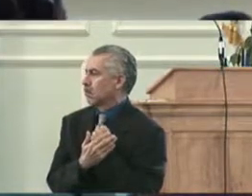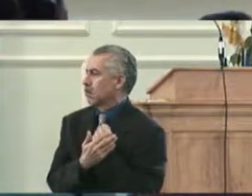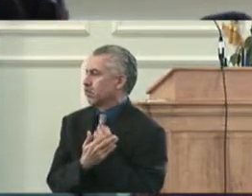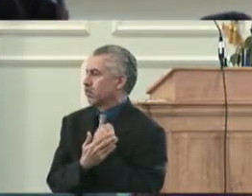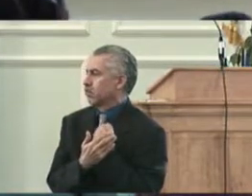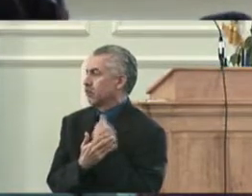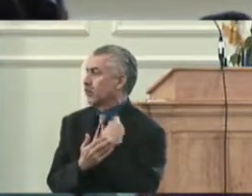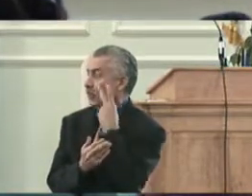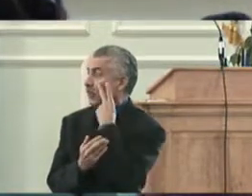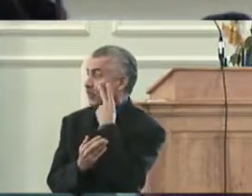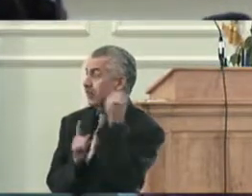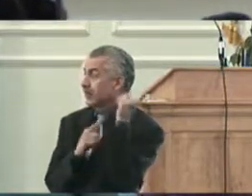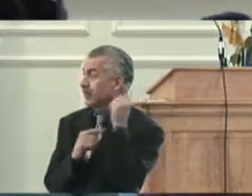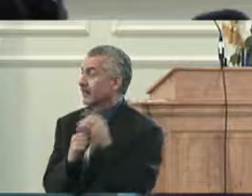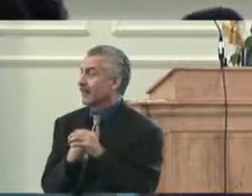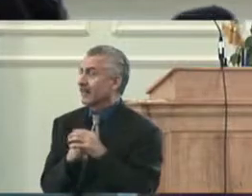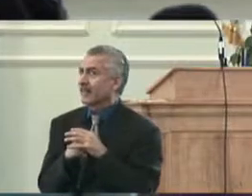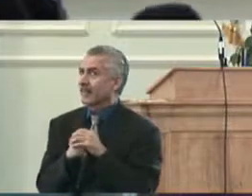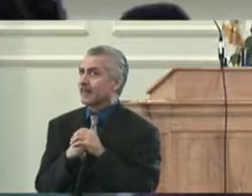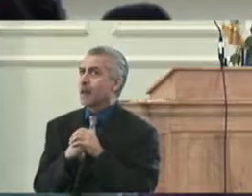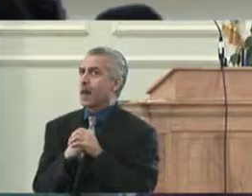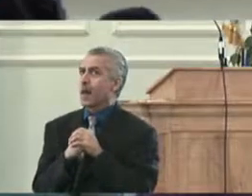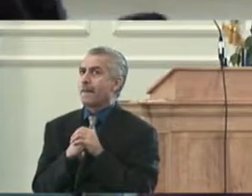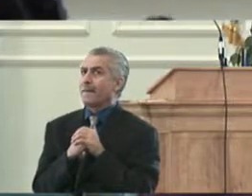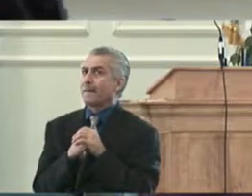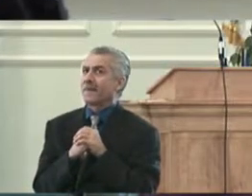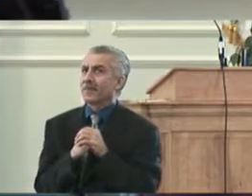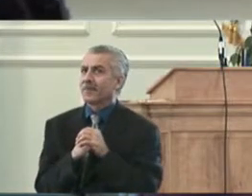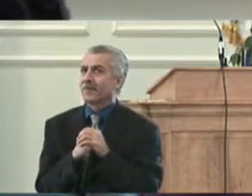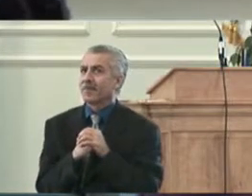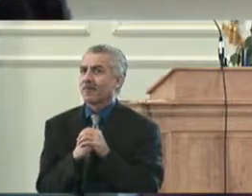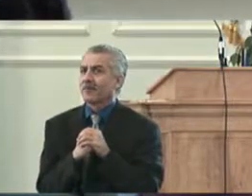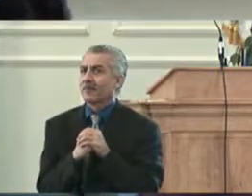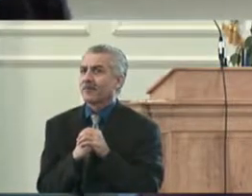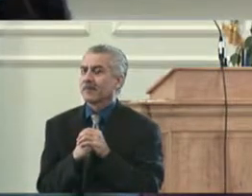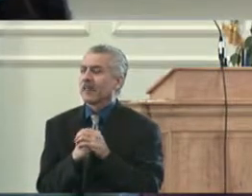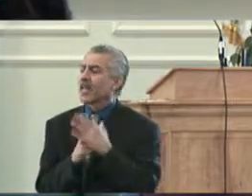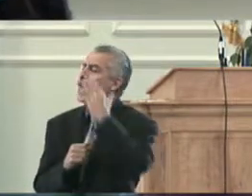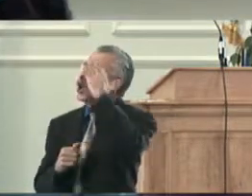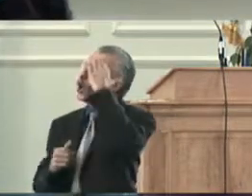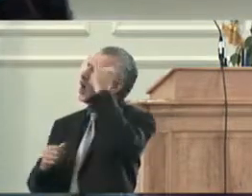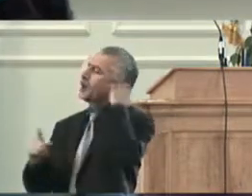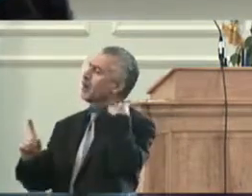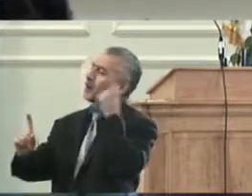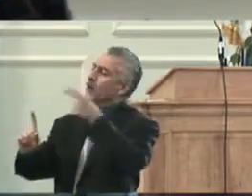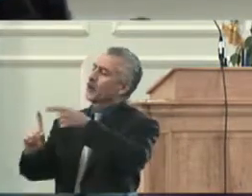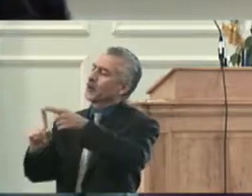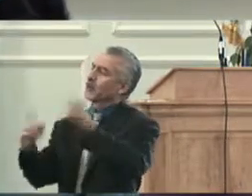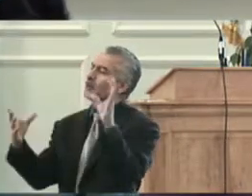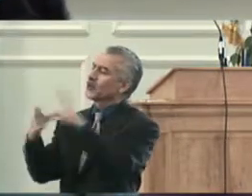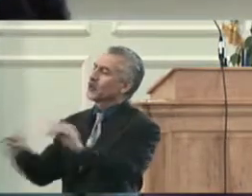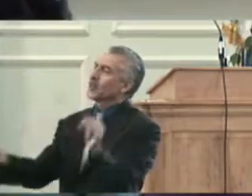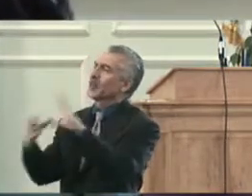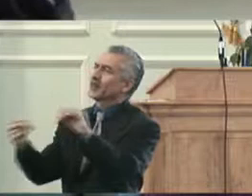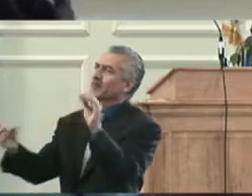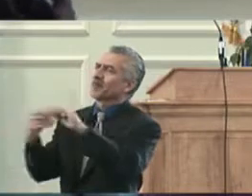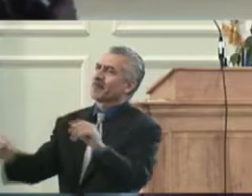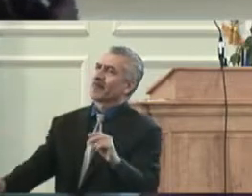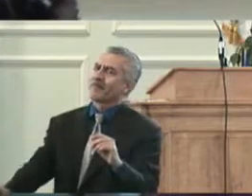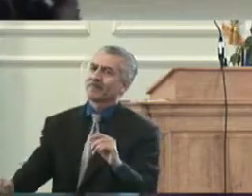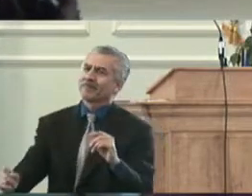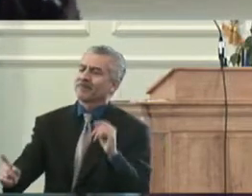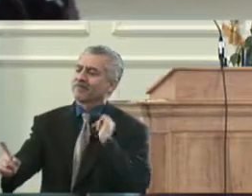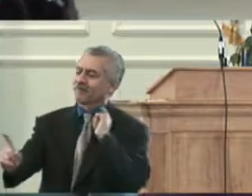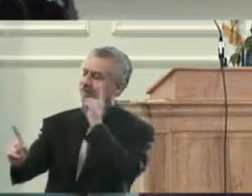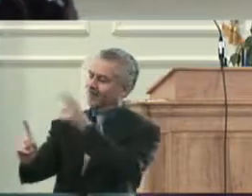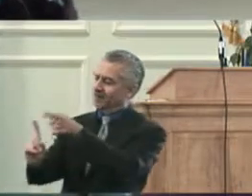blood. I learned so much putting together this story for you guys. Why am I talking about all these creatures? I think I'm done. Is that the end of the slides?